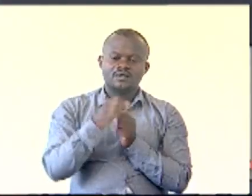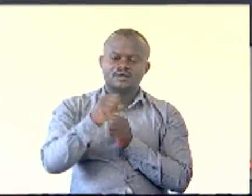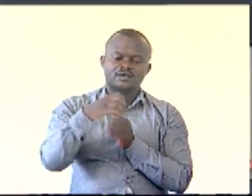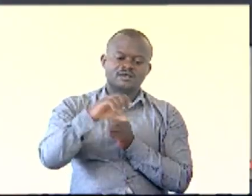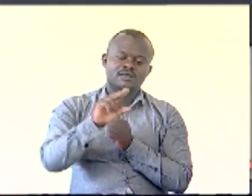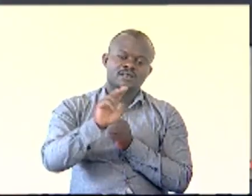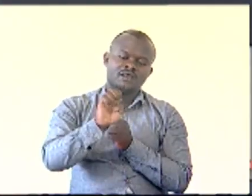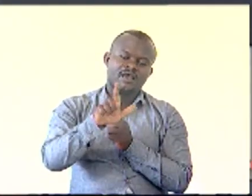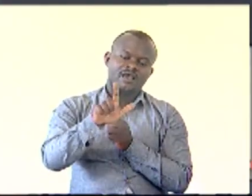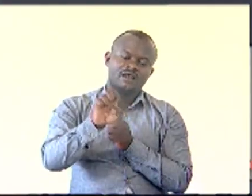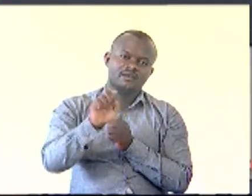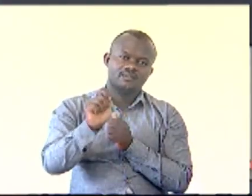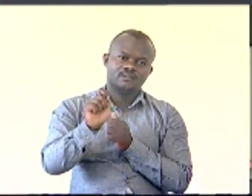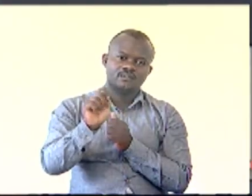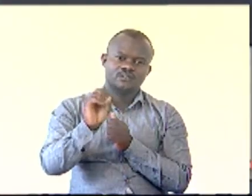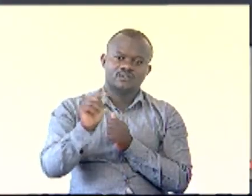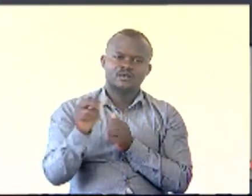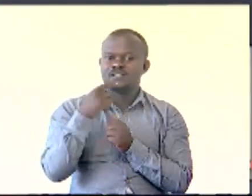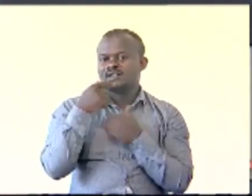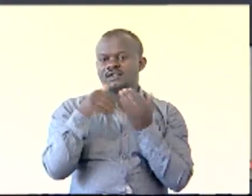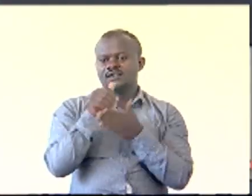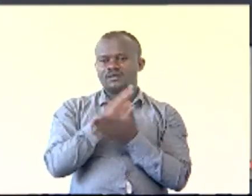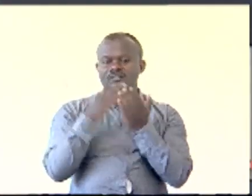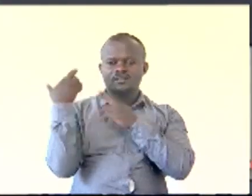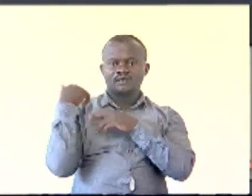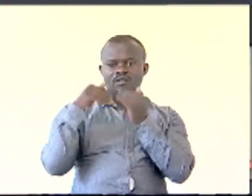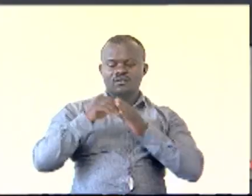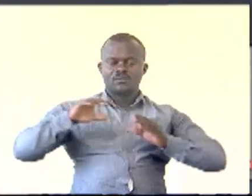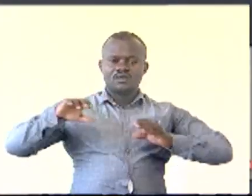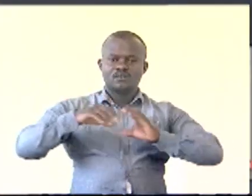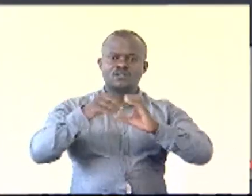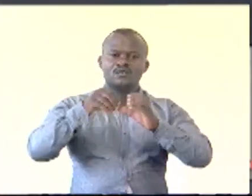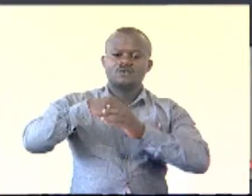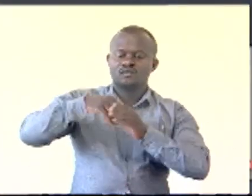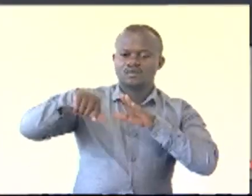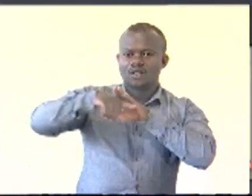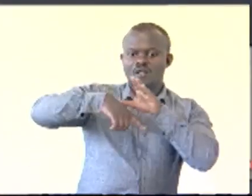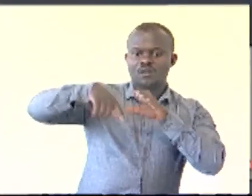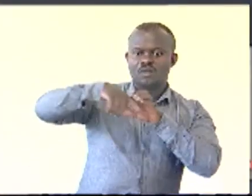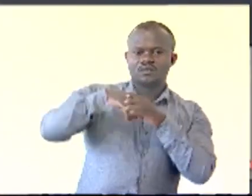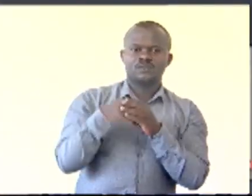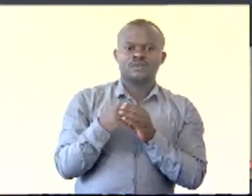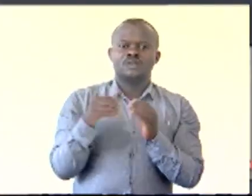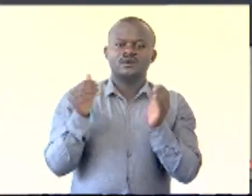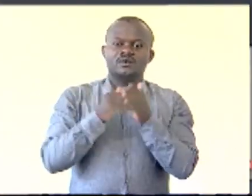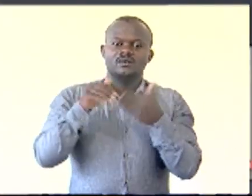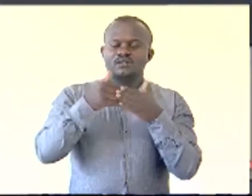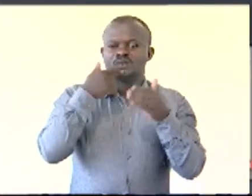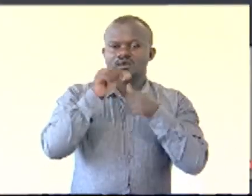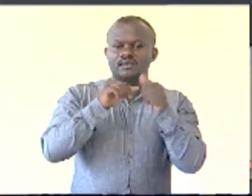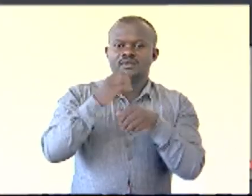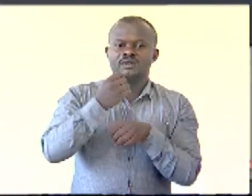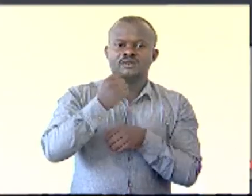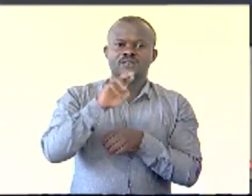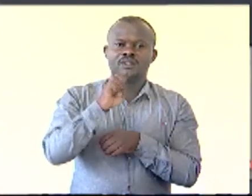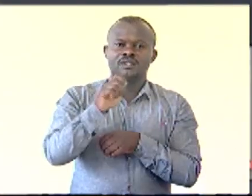the skeleton is responsible for movement, locomotion and movement. You also mentioned about the skeleton is